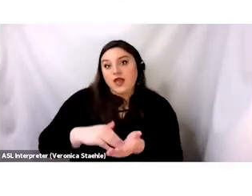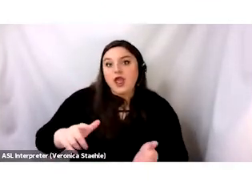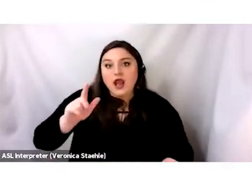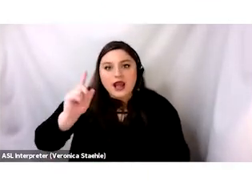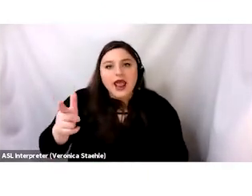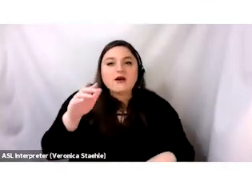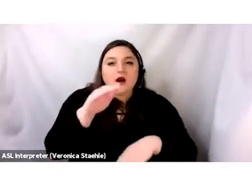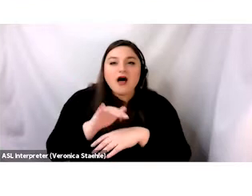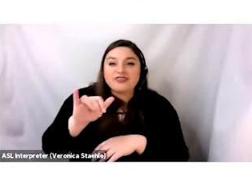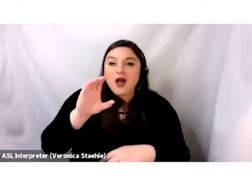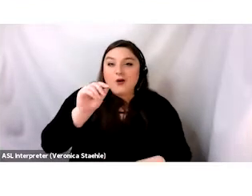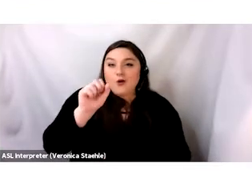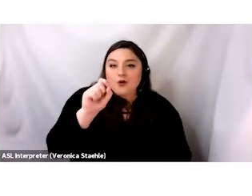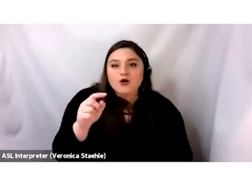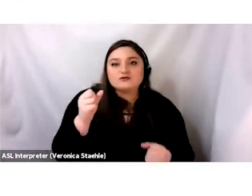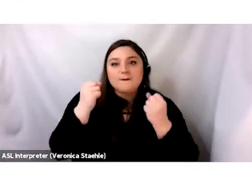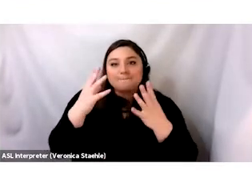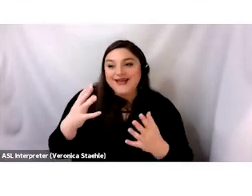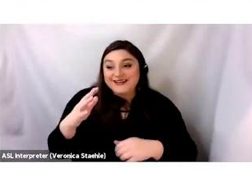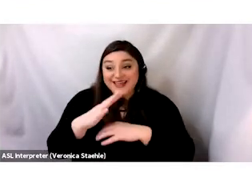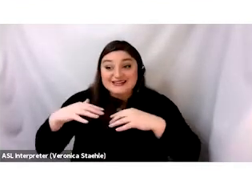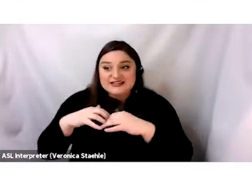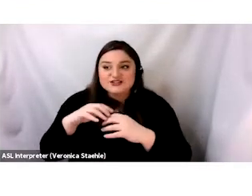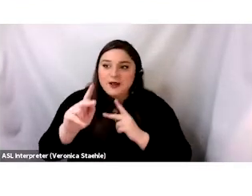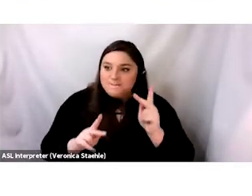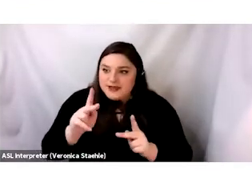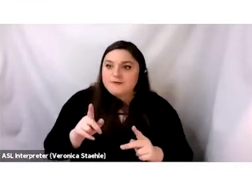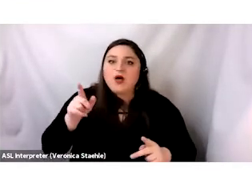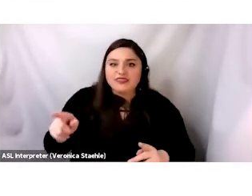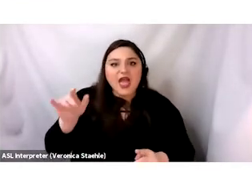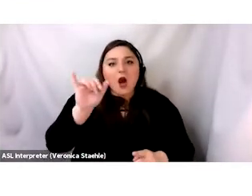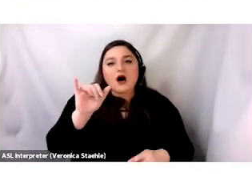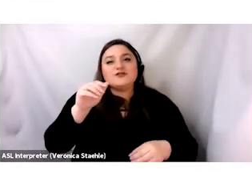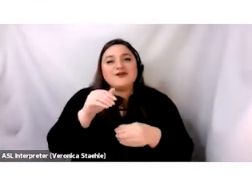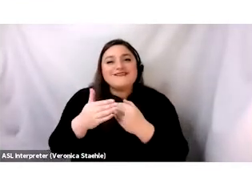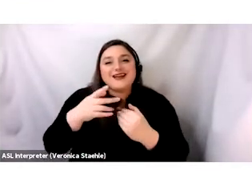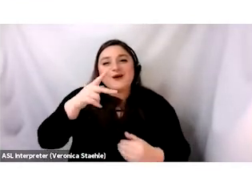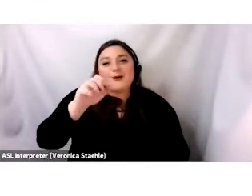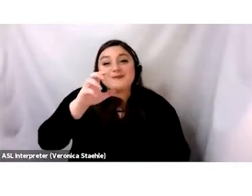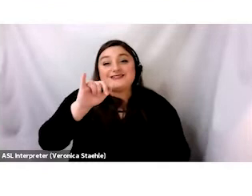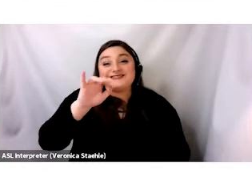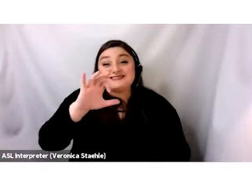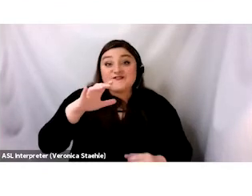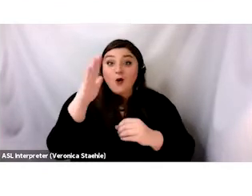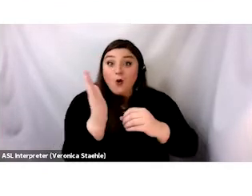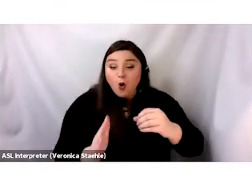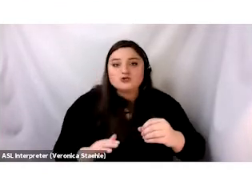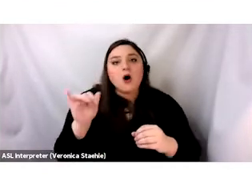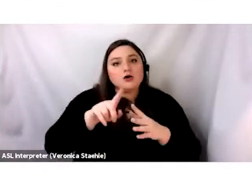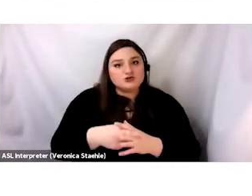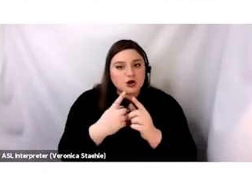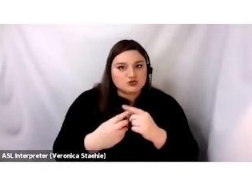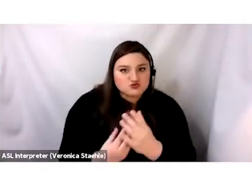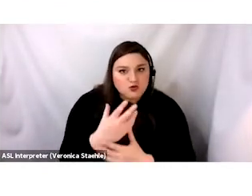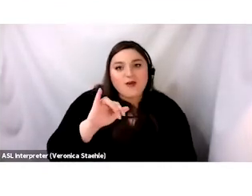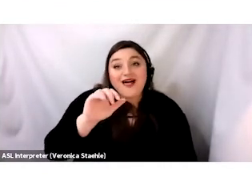people independently also started turning cotton into fiber. One such group was the Aztecs, and the Aztec word for cotton